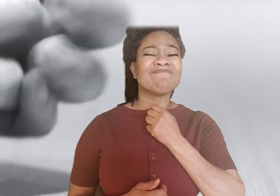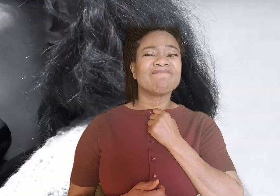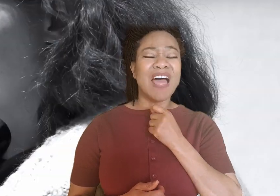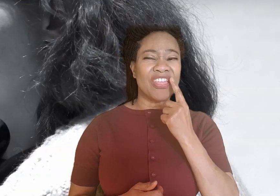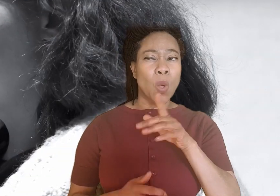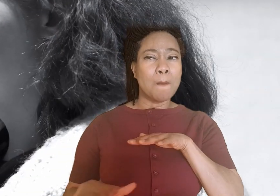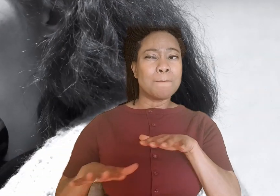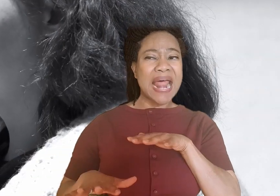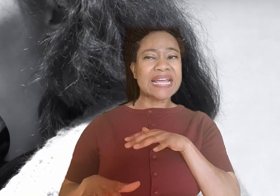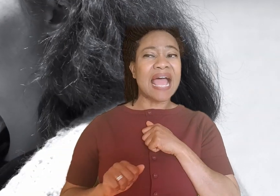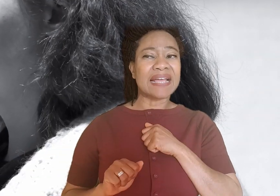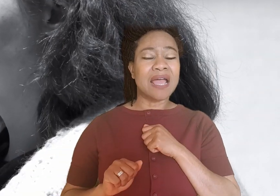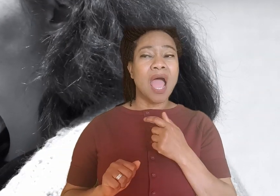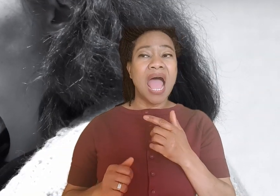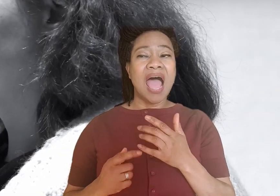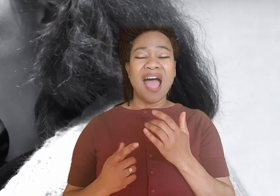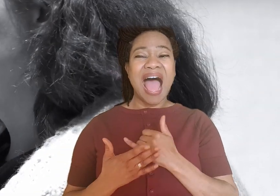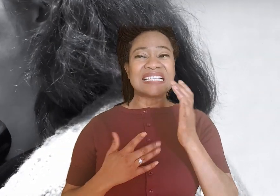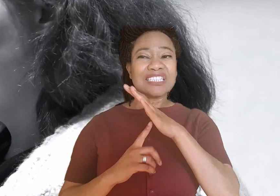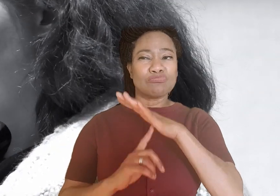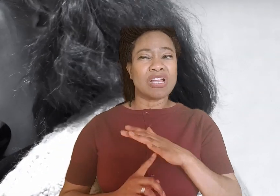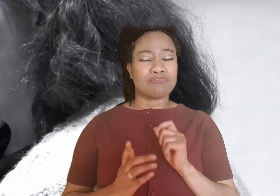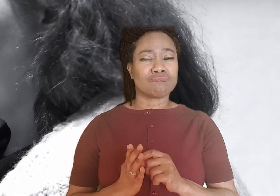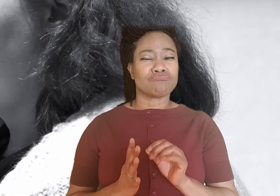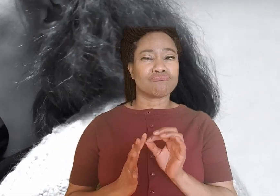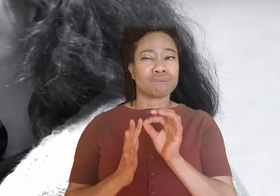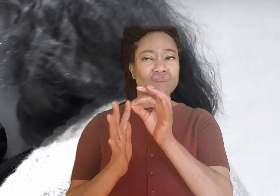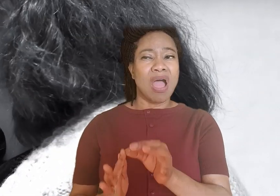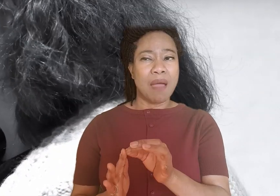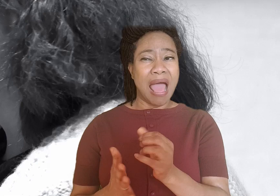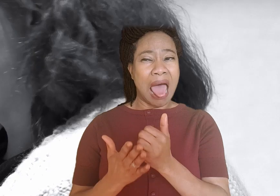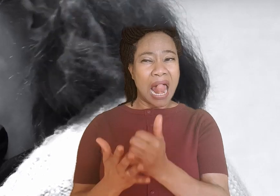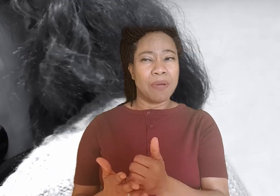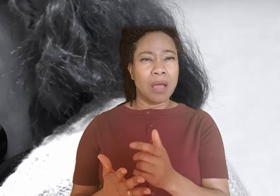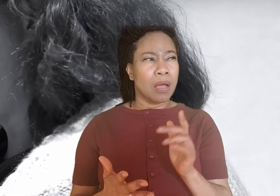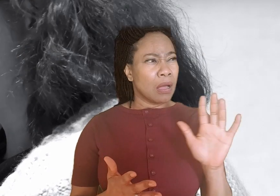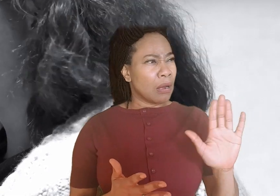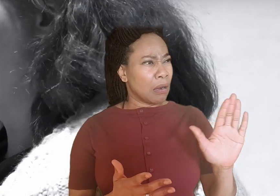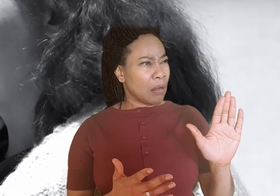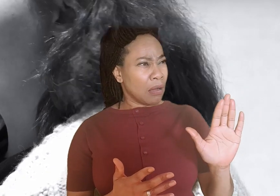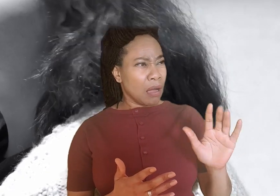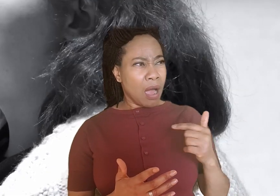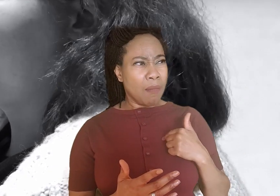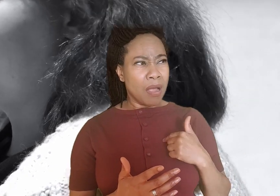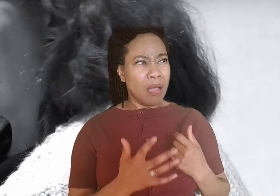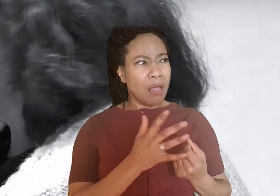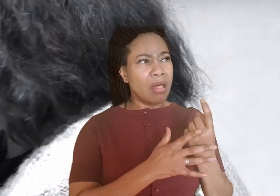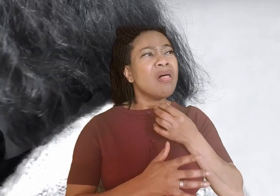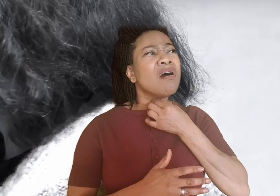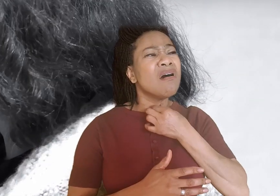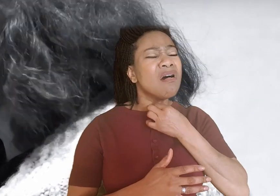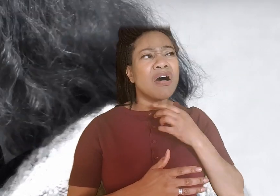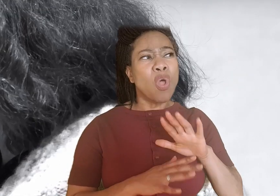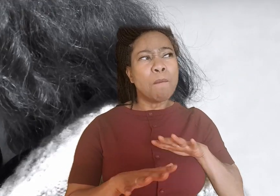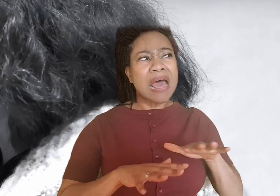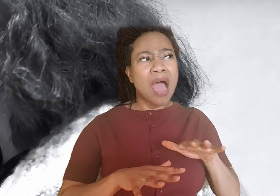attacks. I want to prescribe you antidepressants. See if that helps with the panic attacks. I can assure you that these episodes are not panic attacks. I am